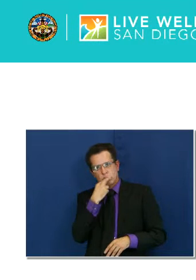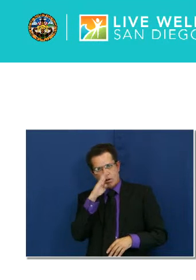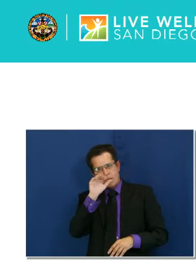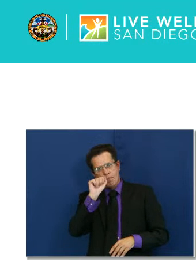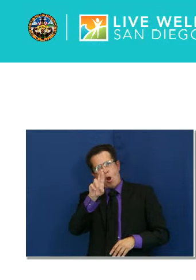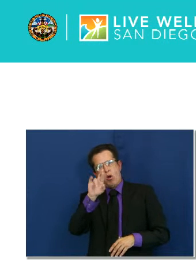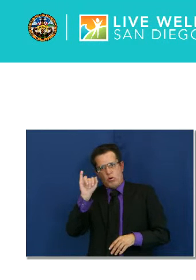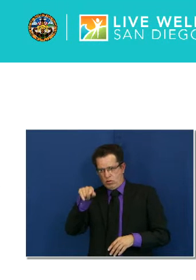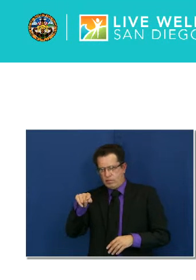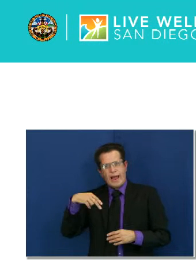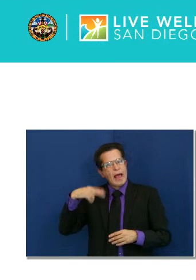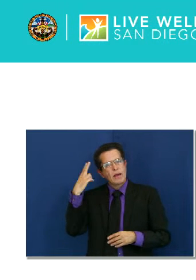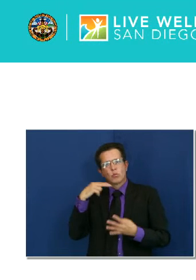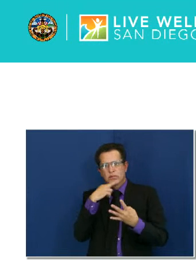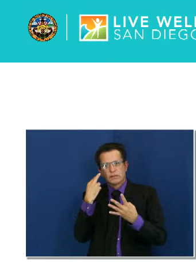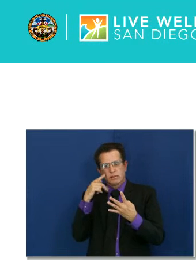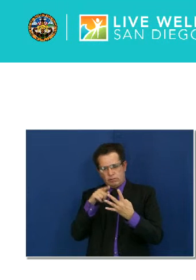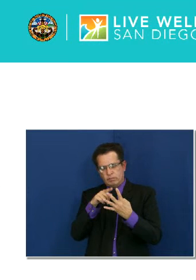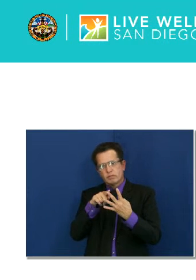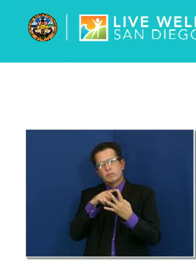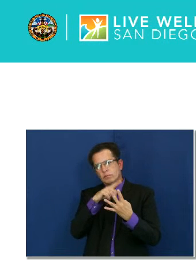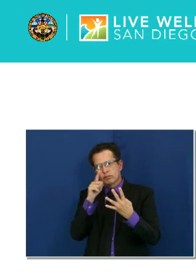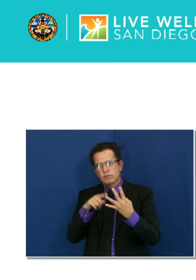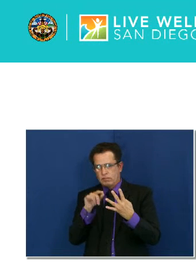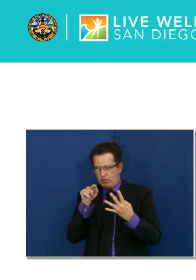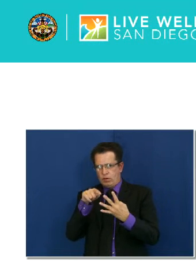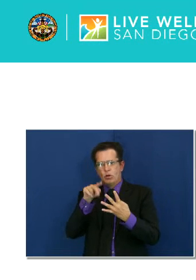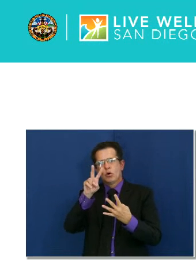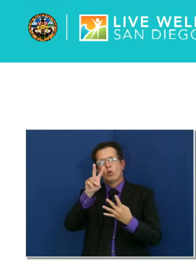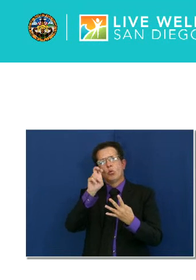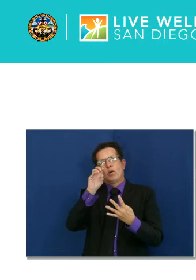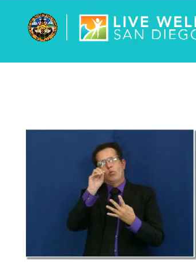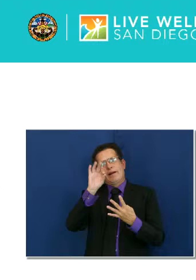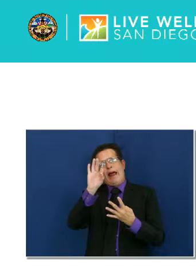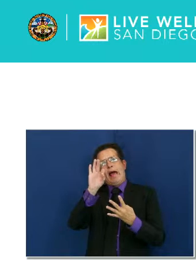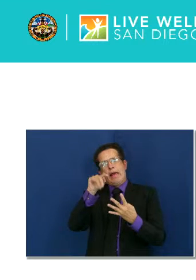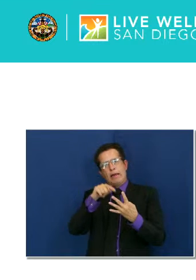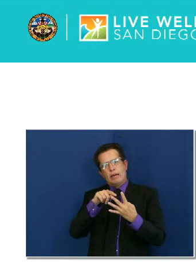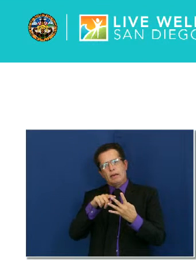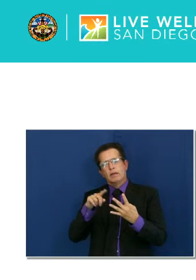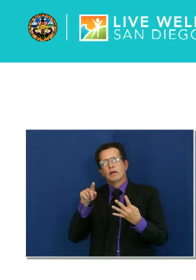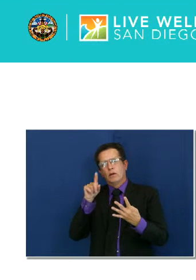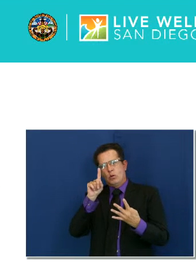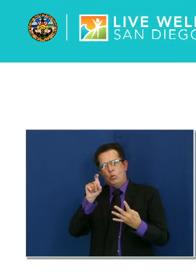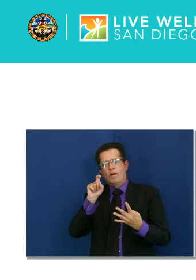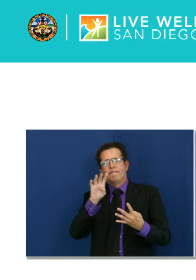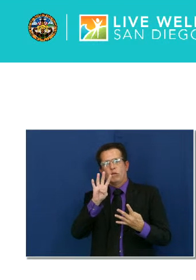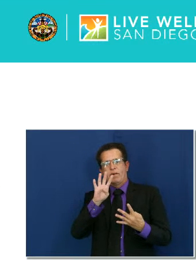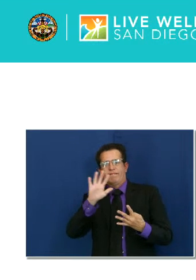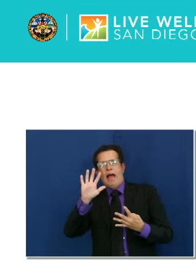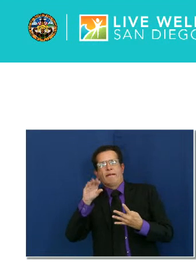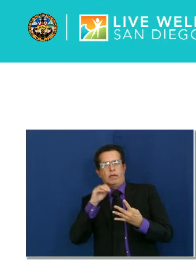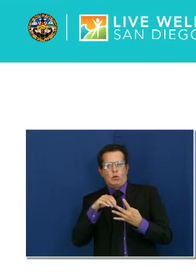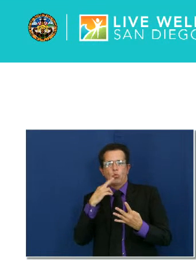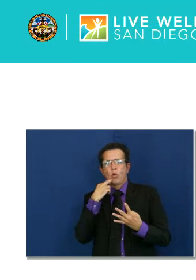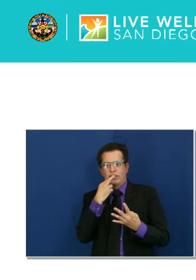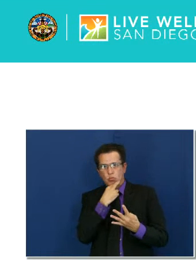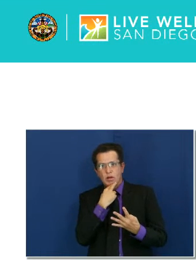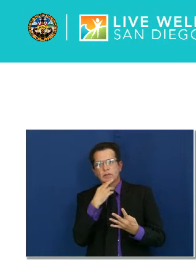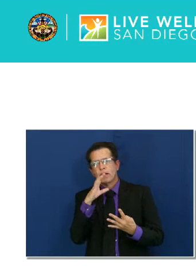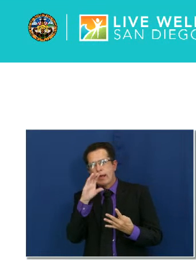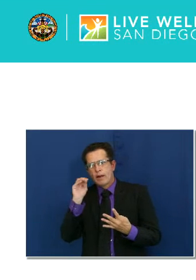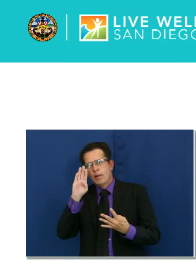bars, this is a total of 209 outbreaks, with 145 in restaurants and bars,